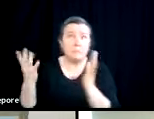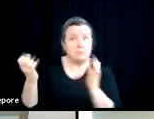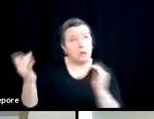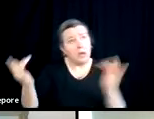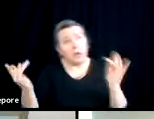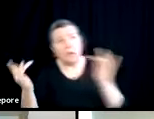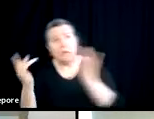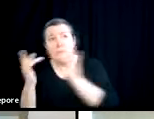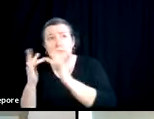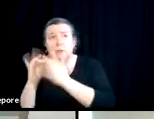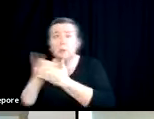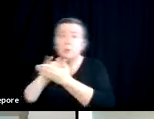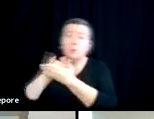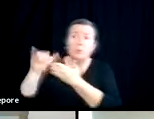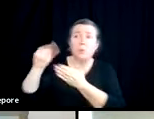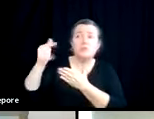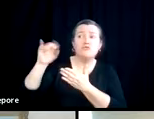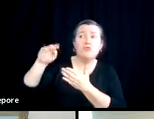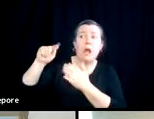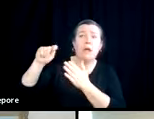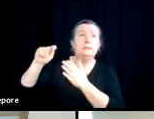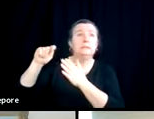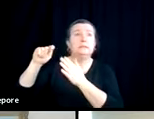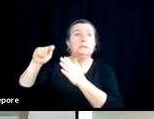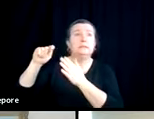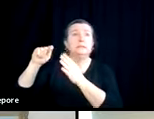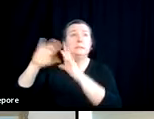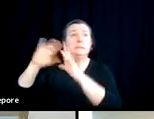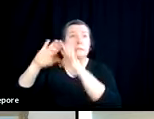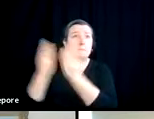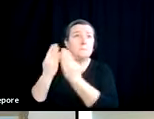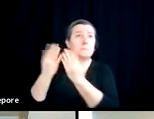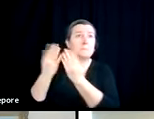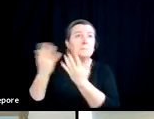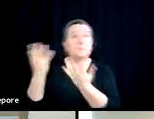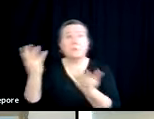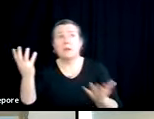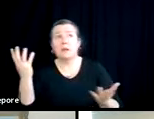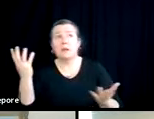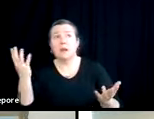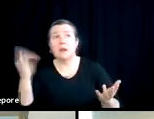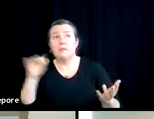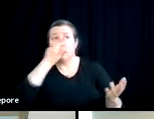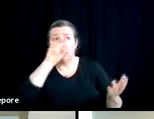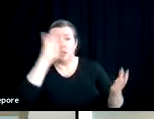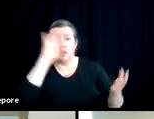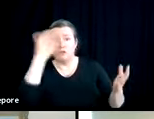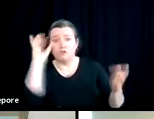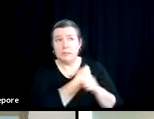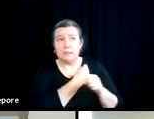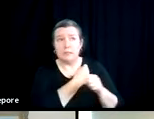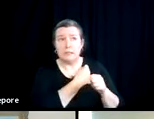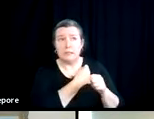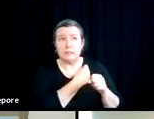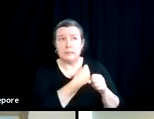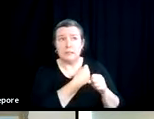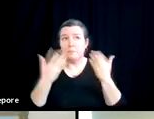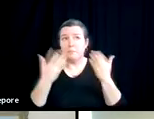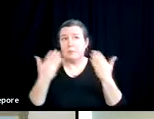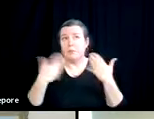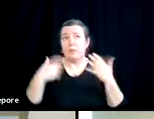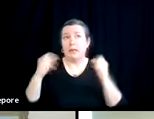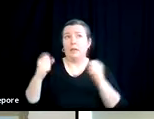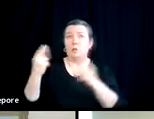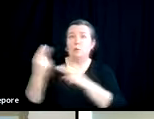Giants and at least said, listen, this is something. If the Eagles win, we're prepared to talk to you, to see if there's something we could pull off. So we've shown